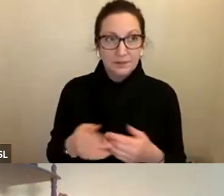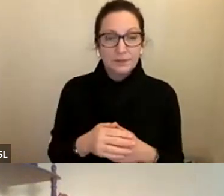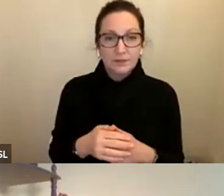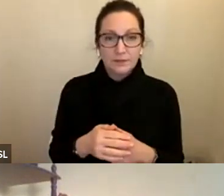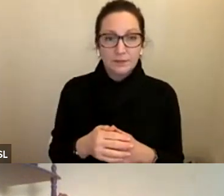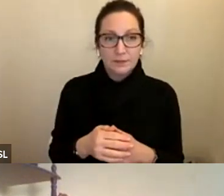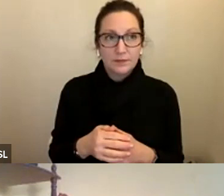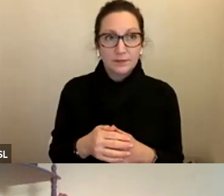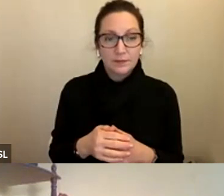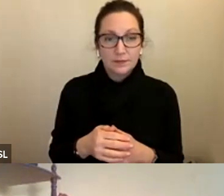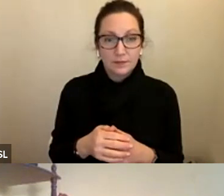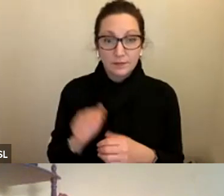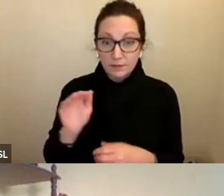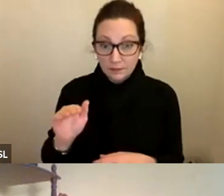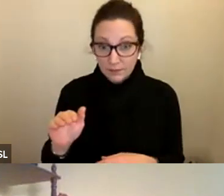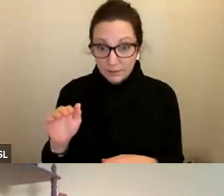Ms. Aguirre?